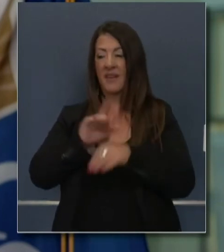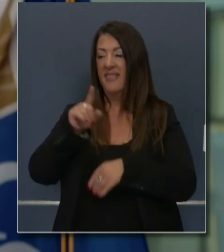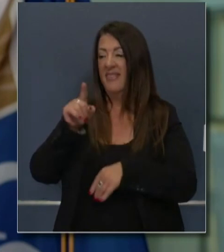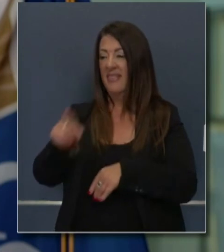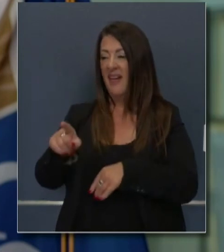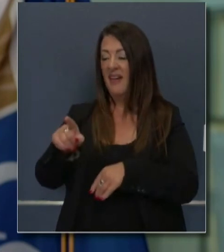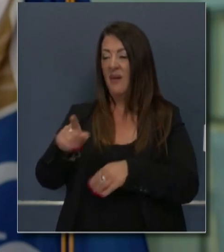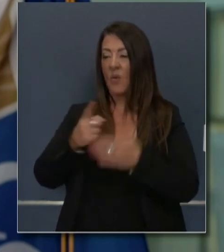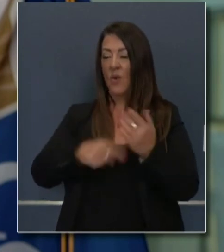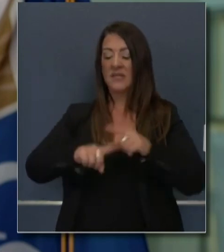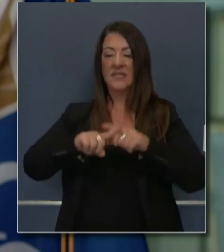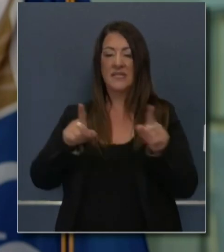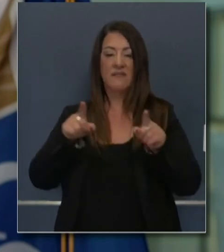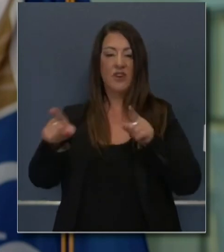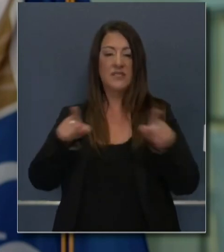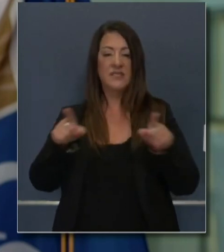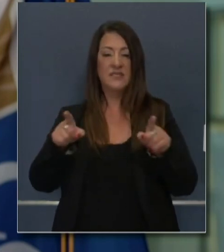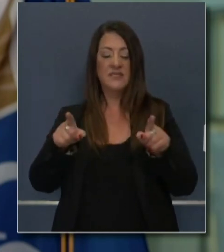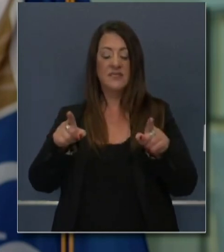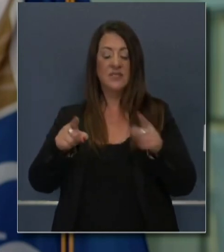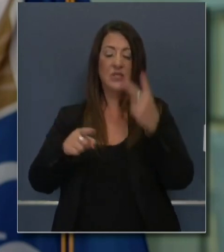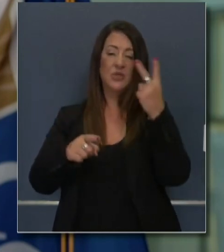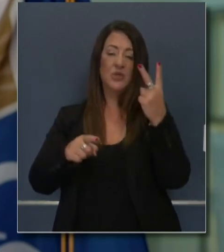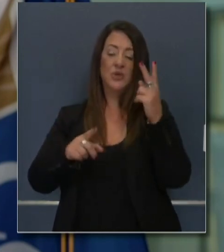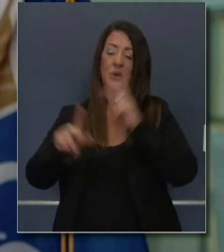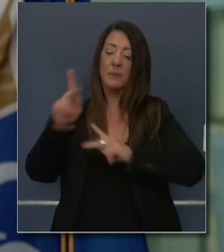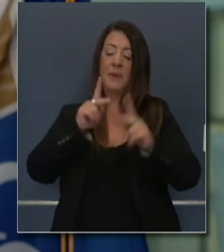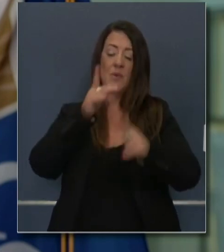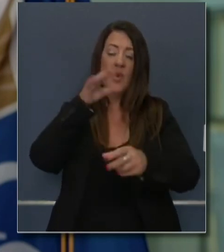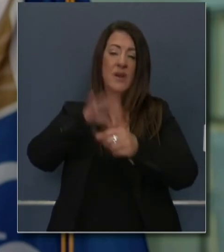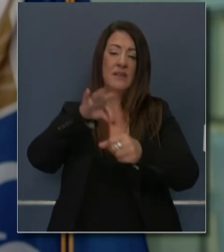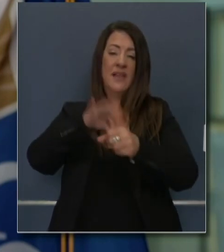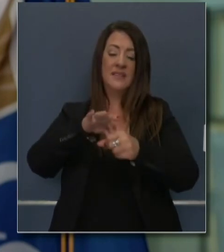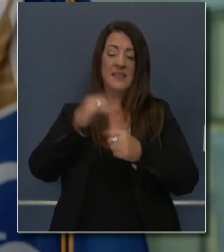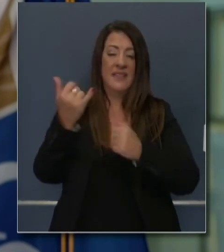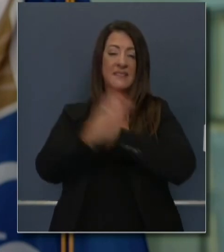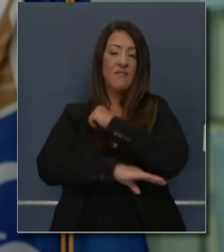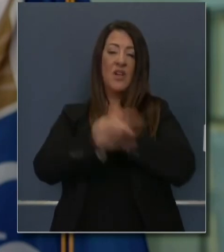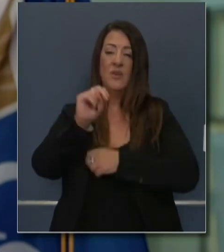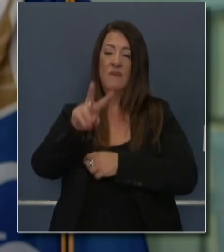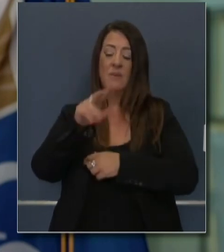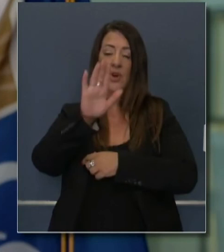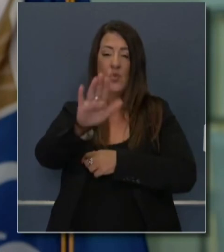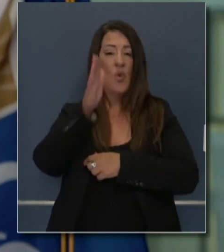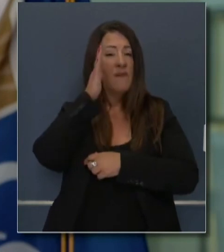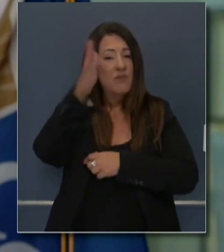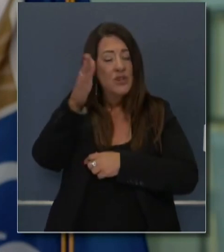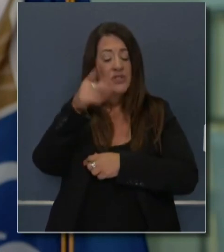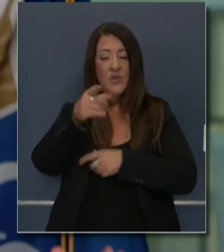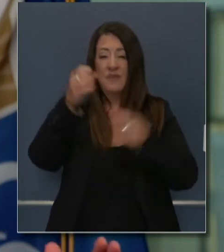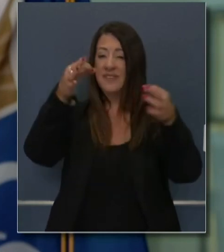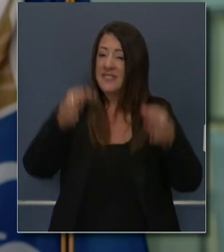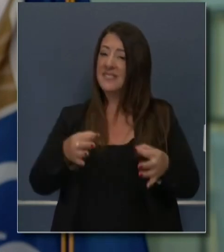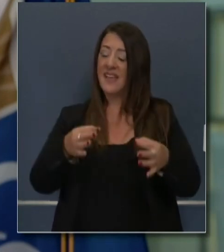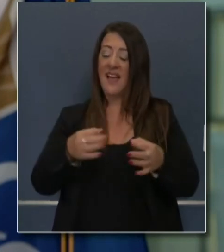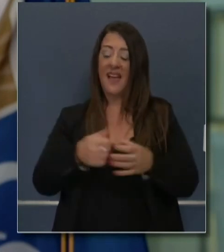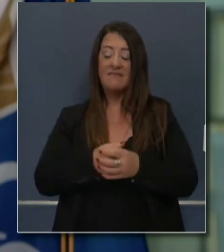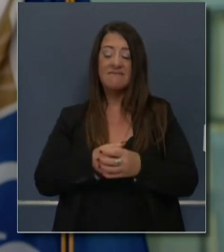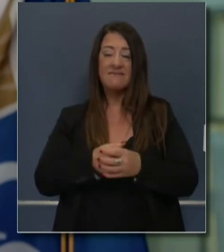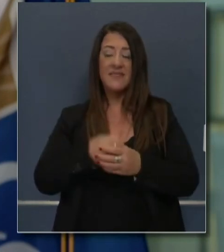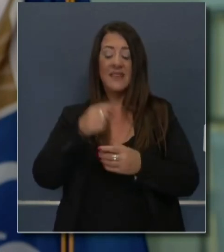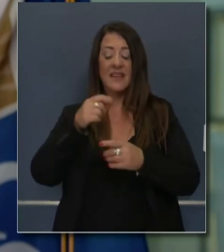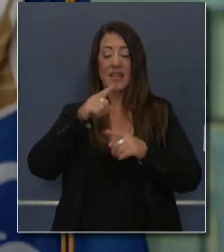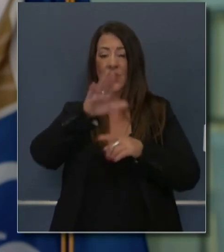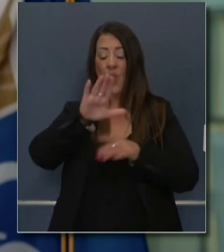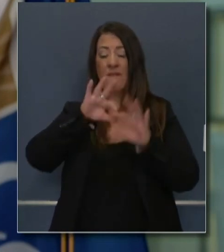between these two candidates in terms of your health care, your future, your family's health care, your family's